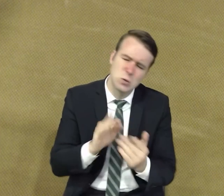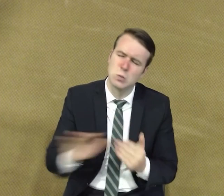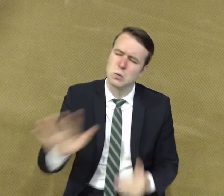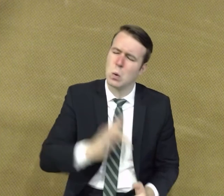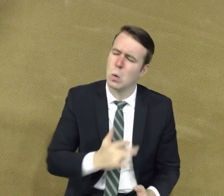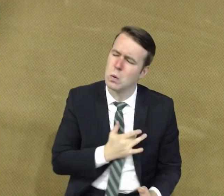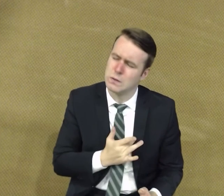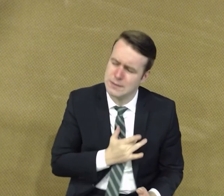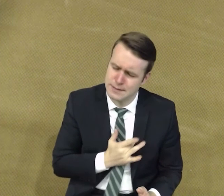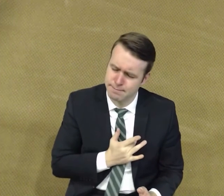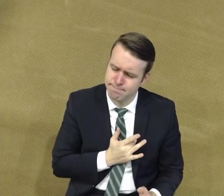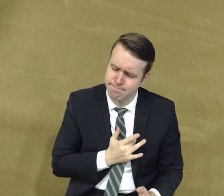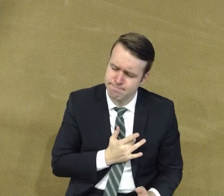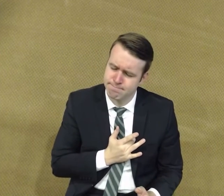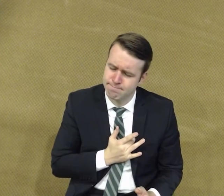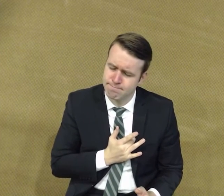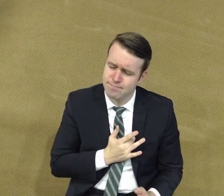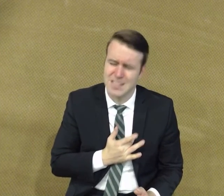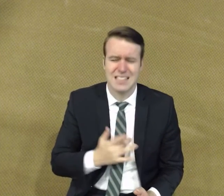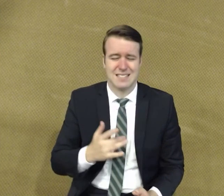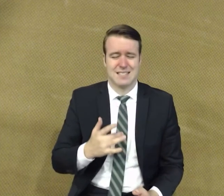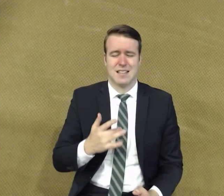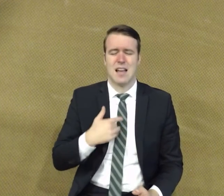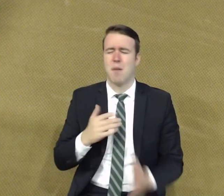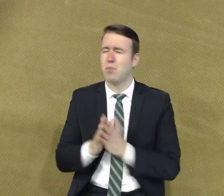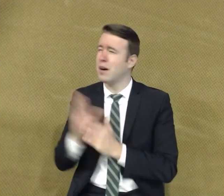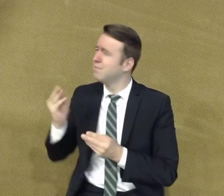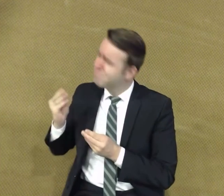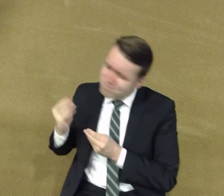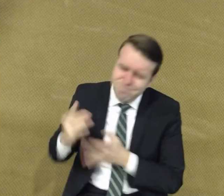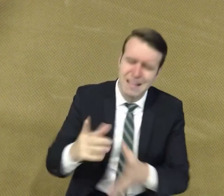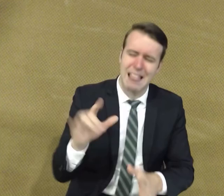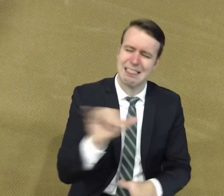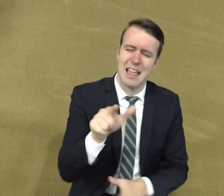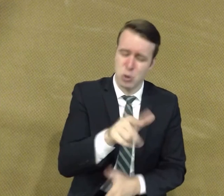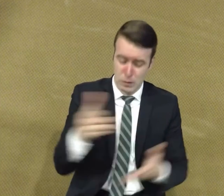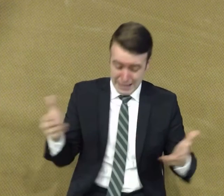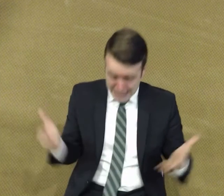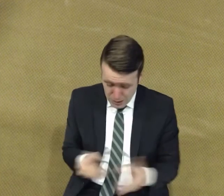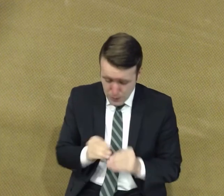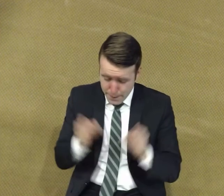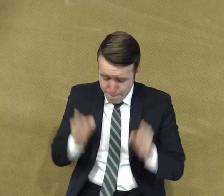God, as though they're all right here.